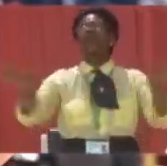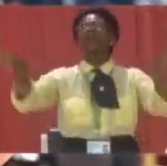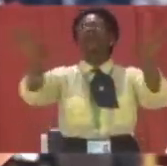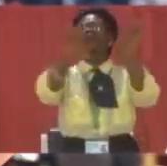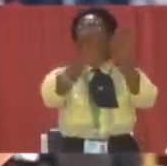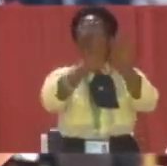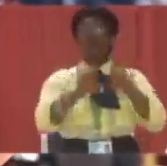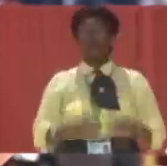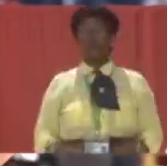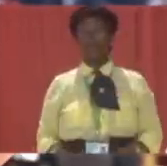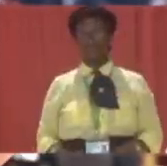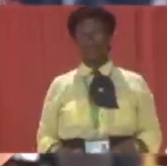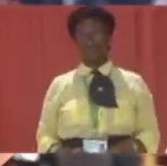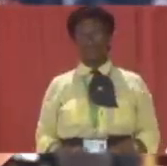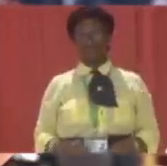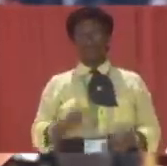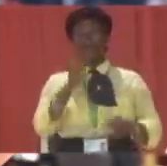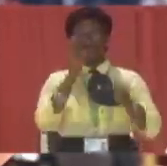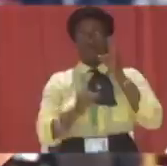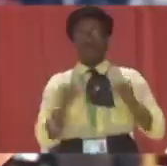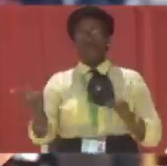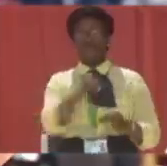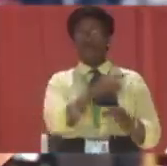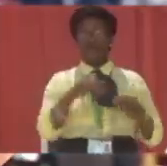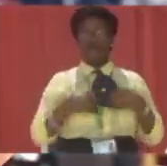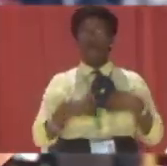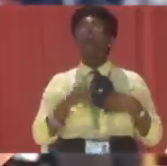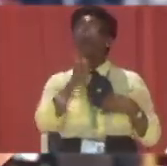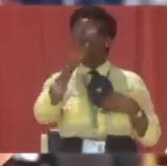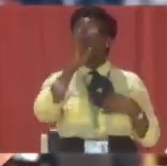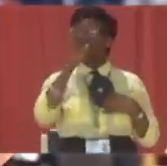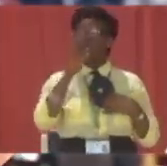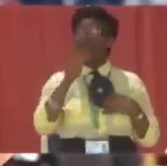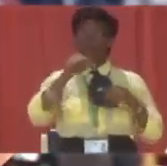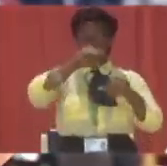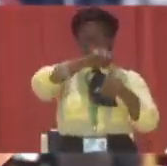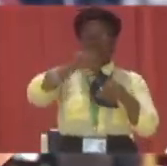If you have not been anointed, let me hear you shout